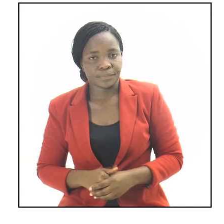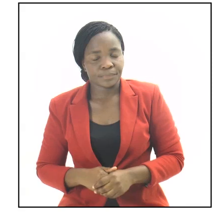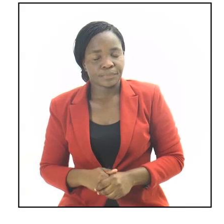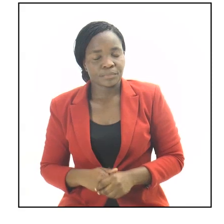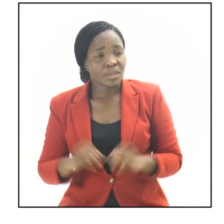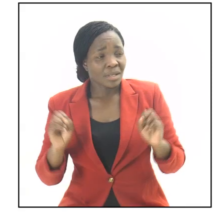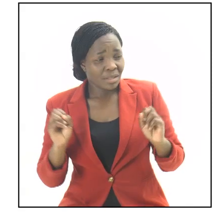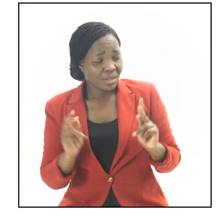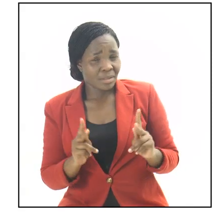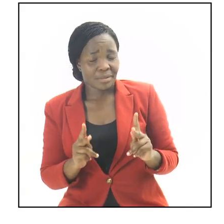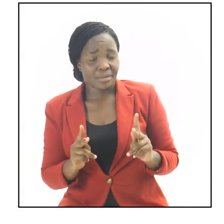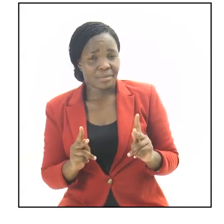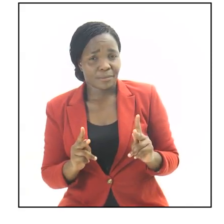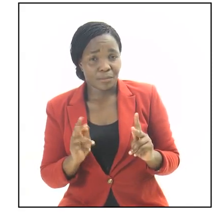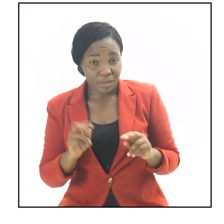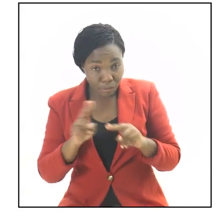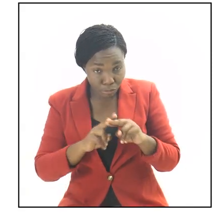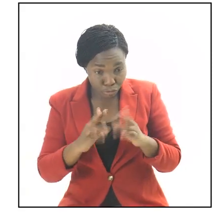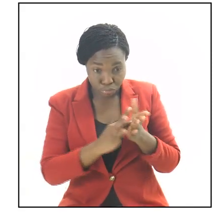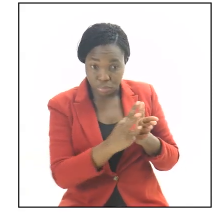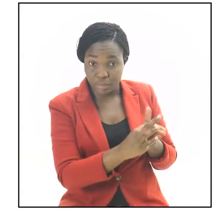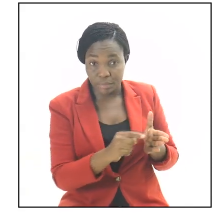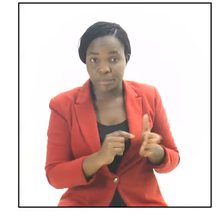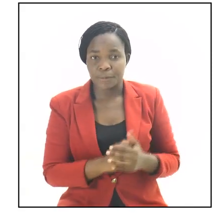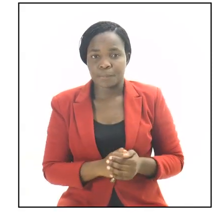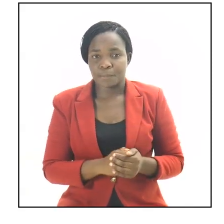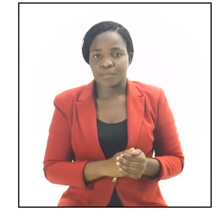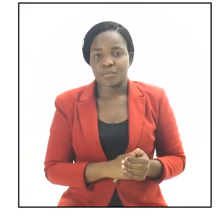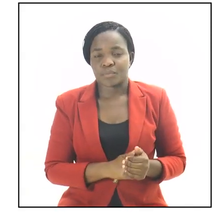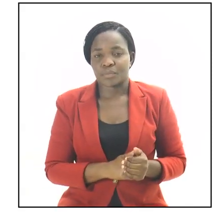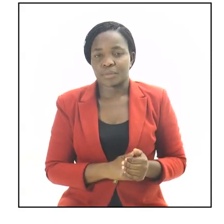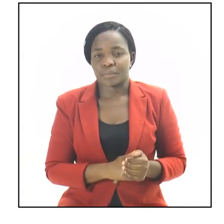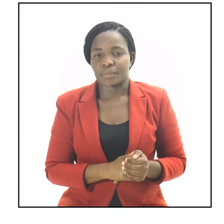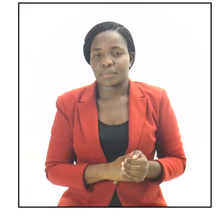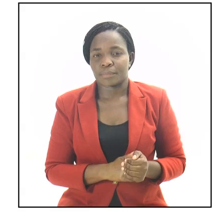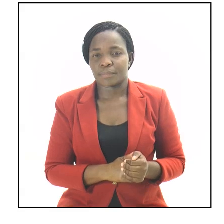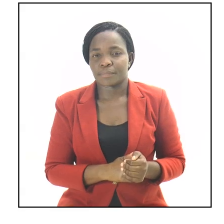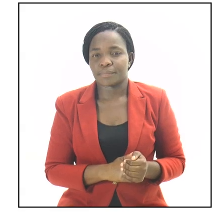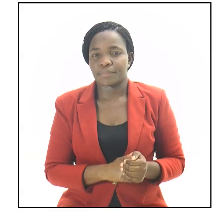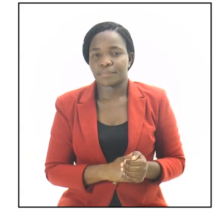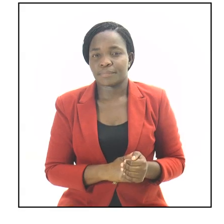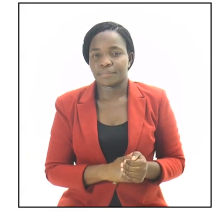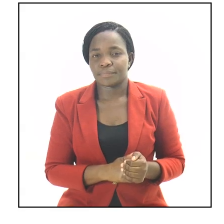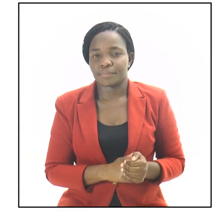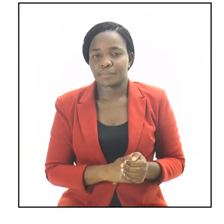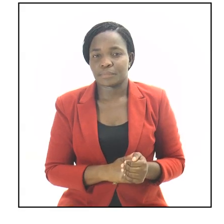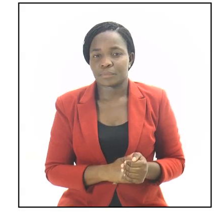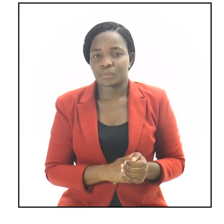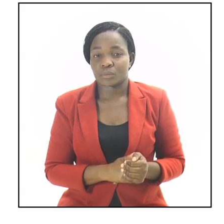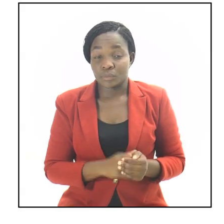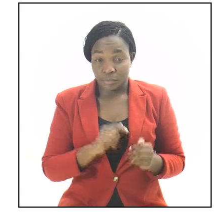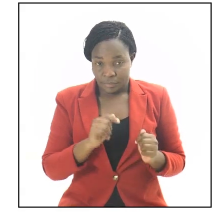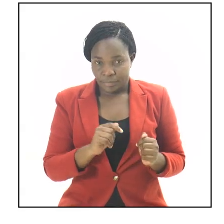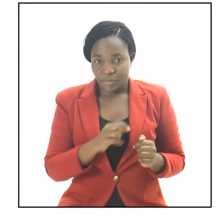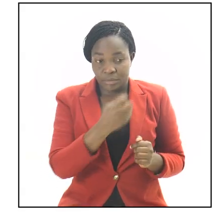Okay, let's apply the formula for the perimeter of a parallelogram. The perimeter will then